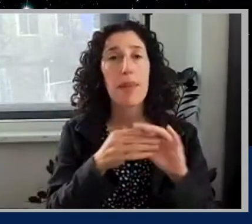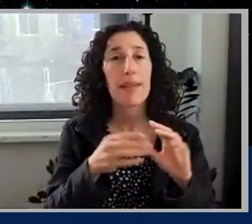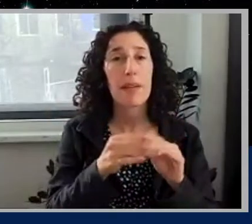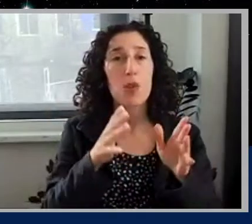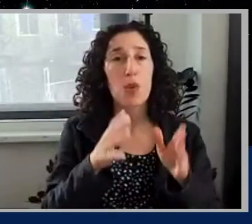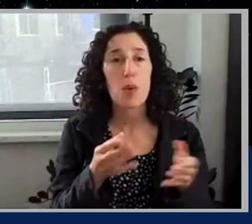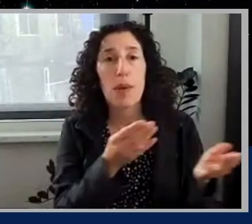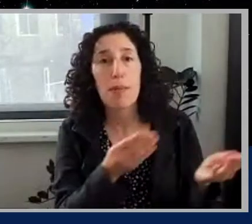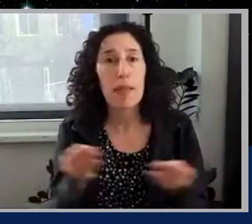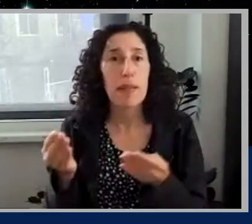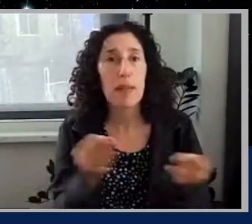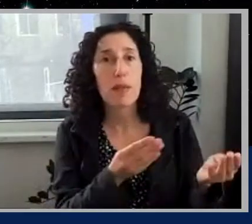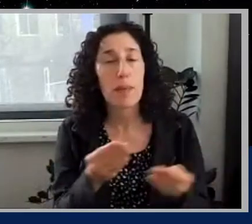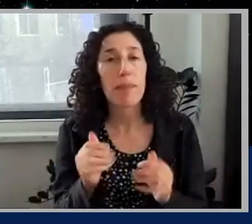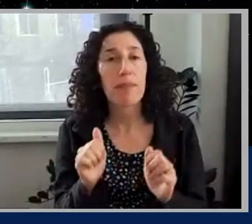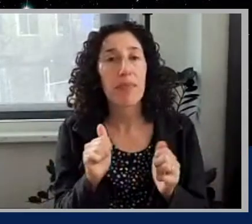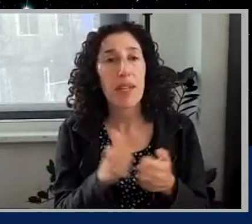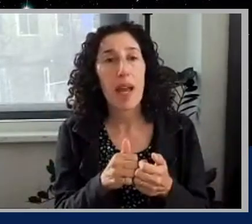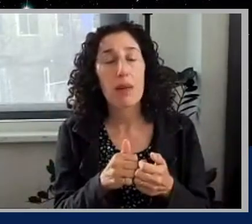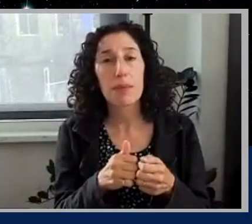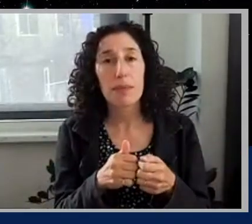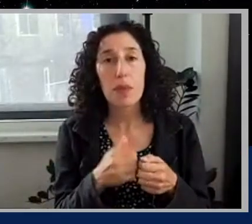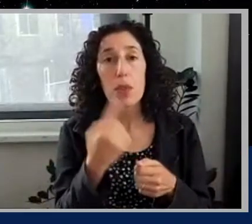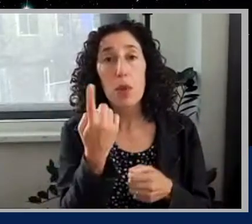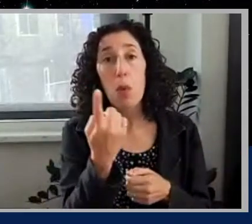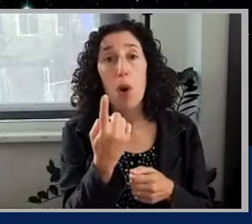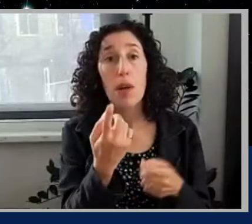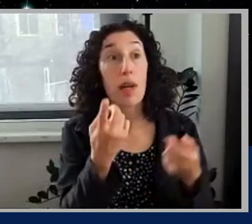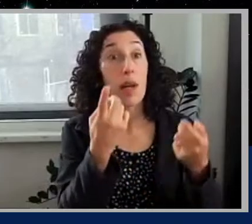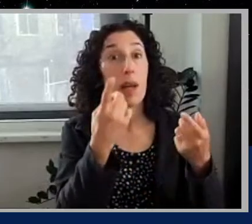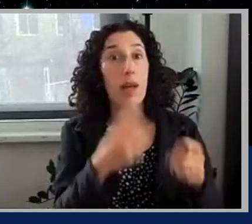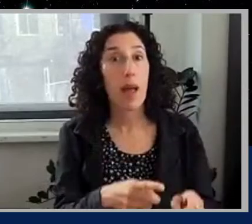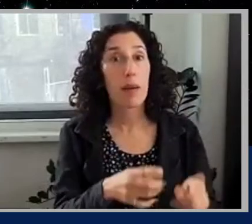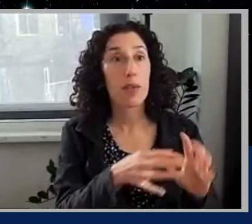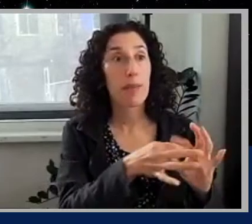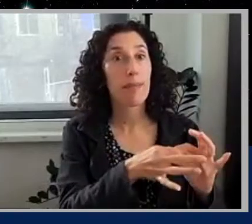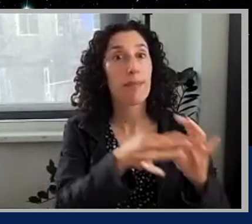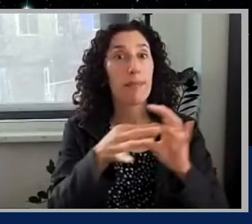differently? It's kind of a fun time to be in astronomy now.